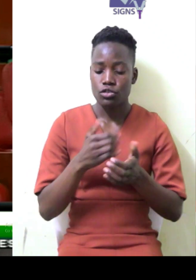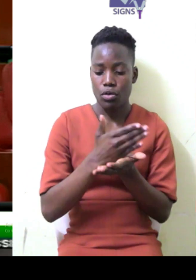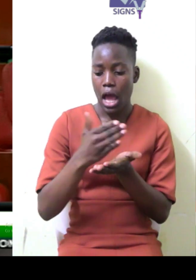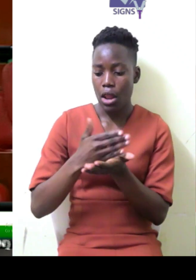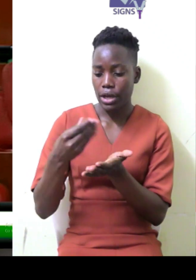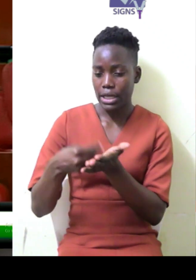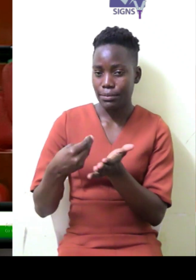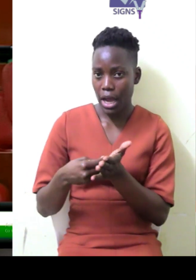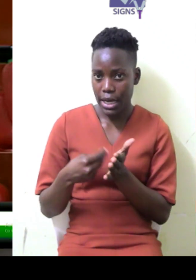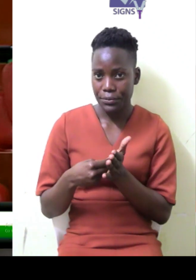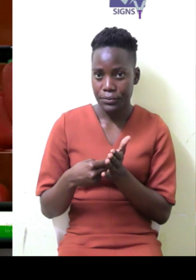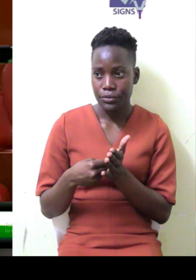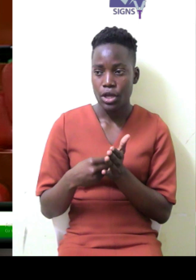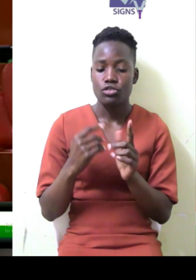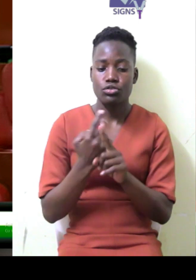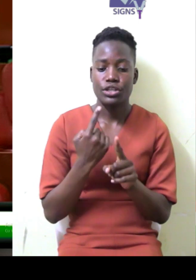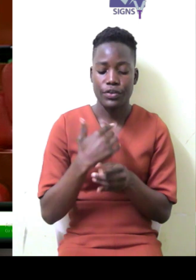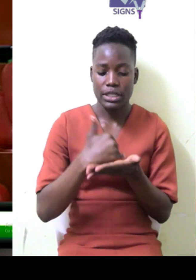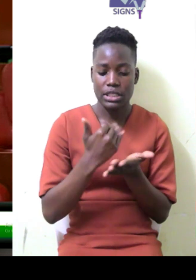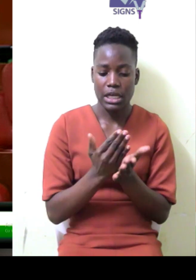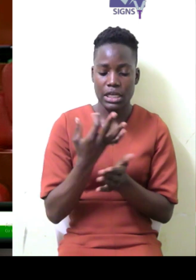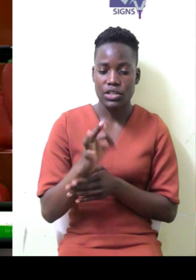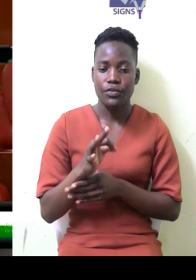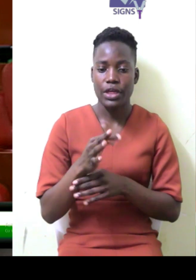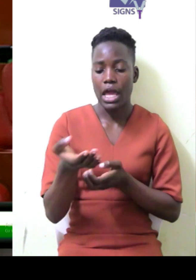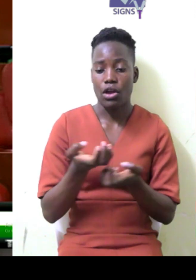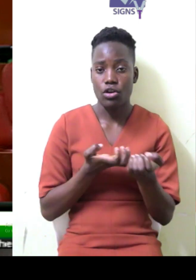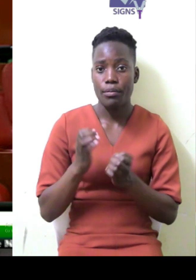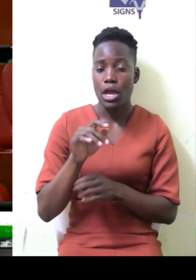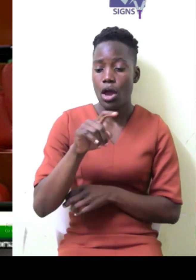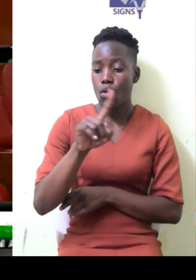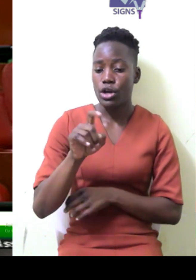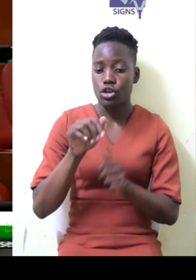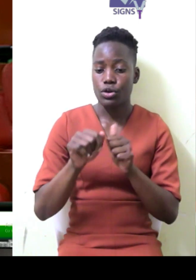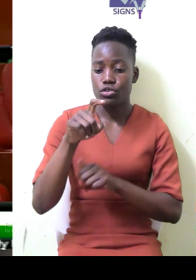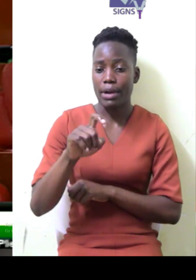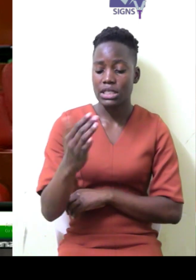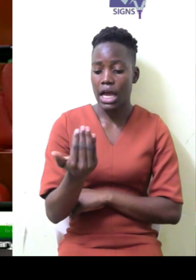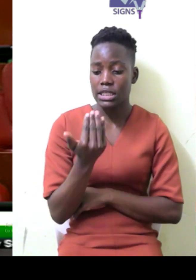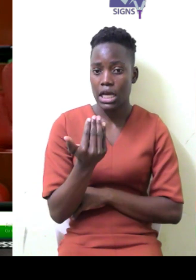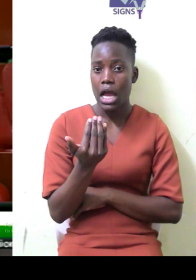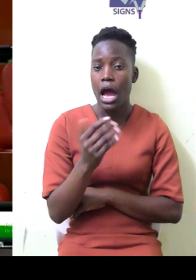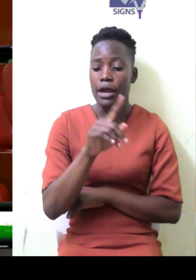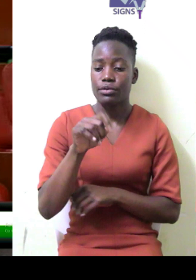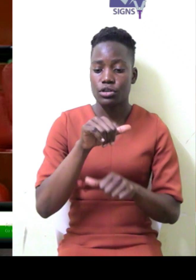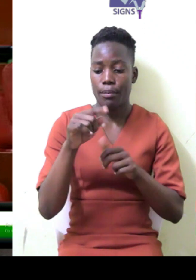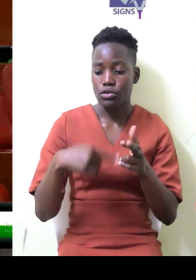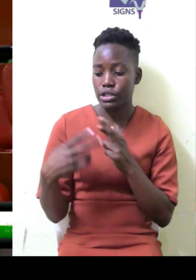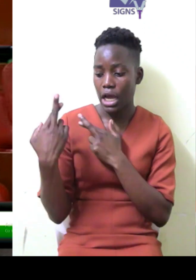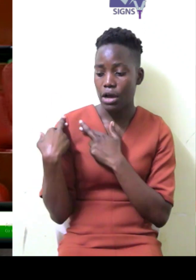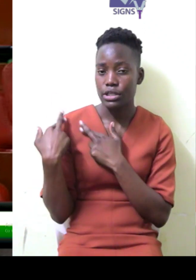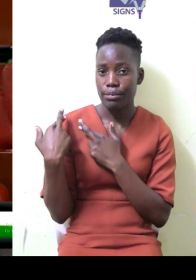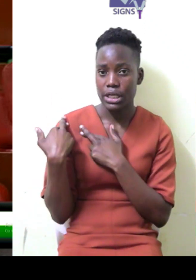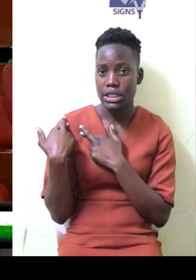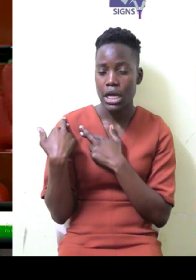money to core sectors of the economy. In fact, the question we should be asking ourselves are questions on accountability,